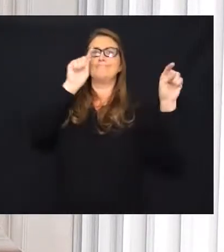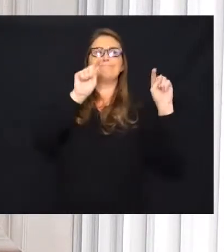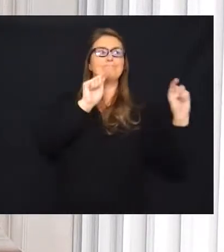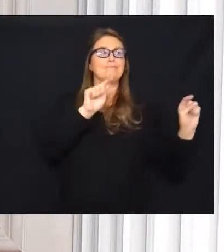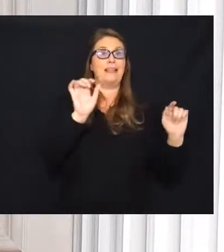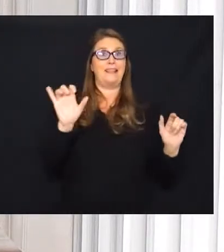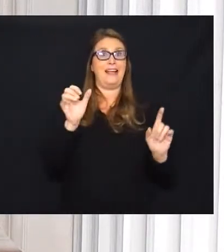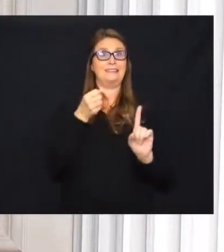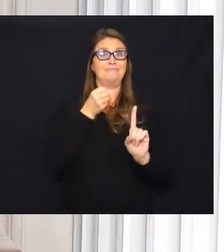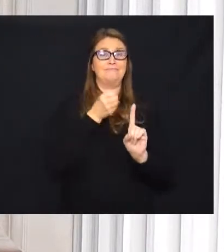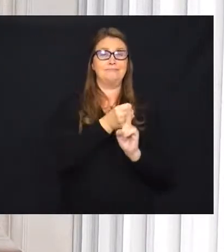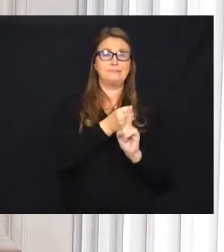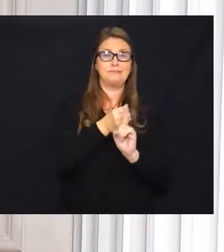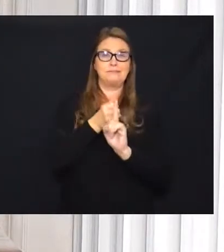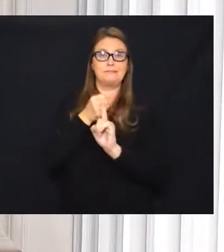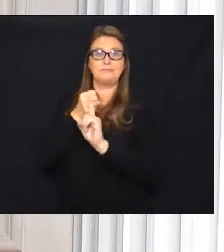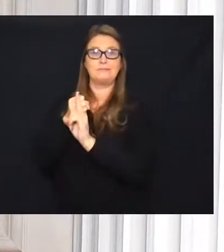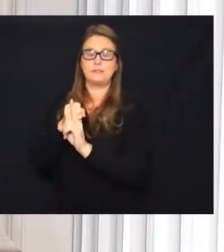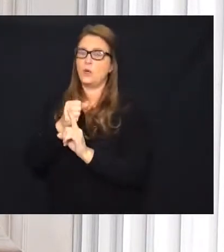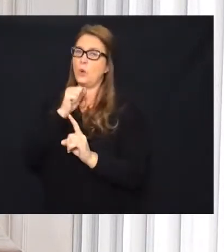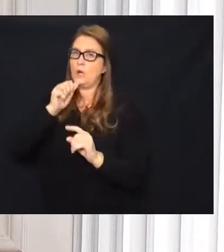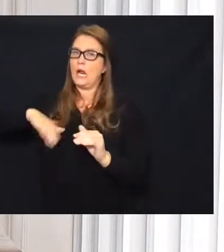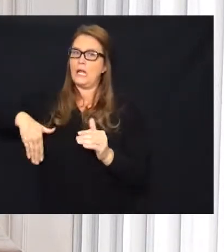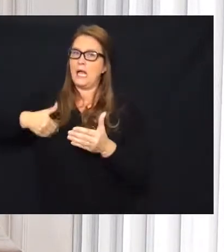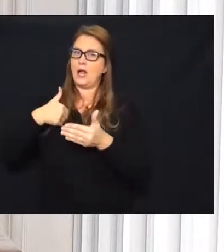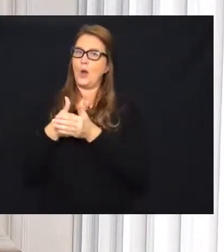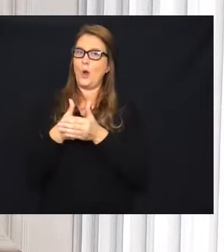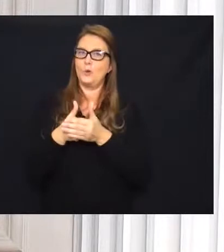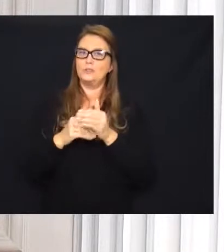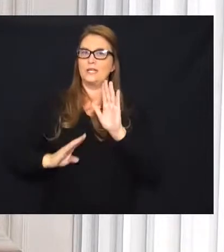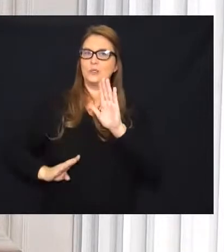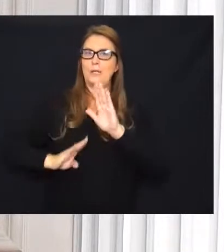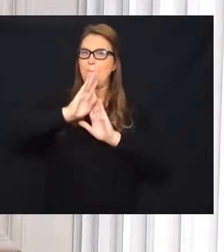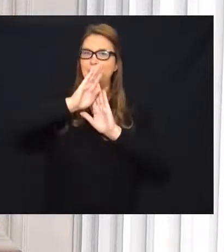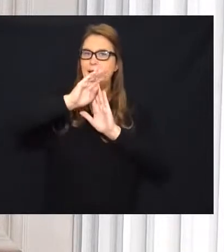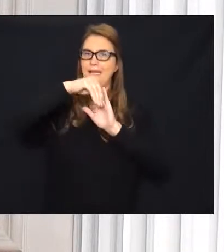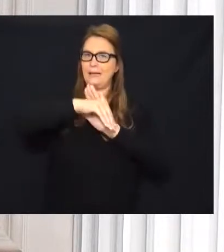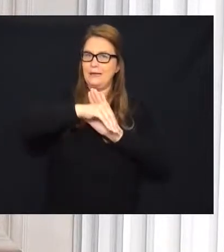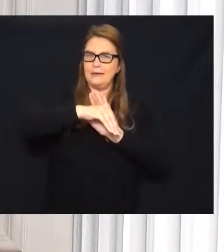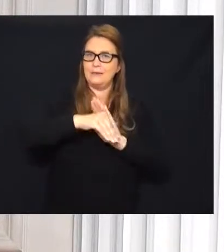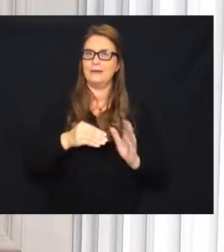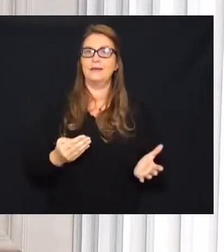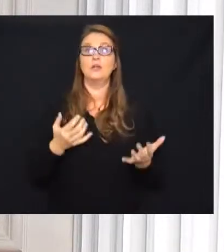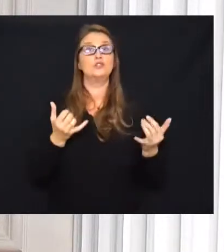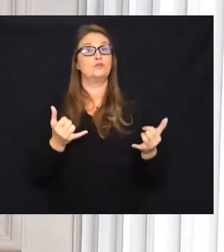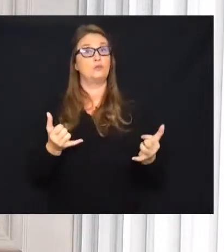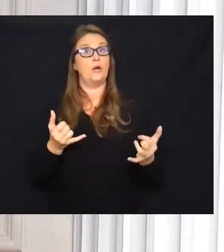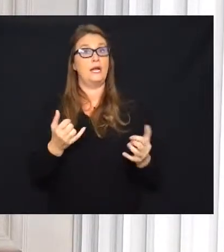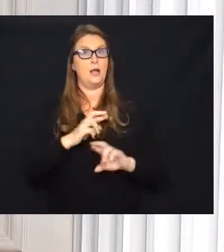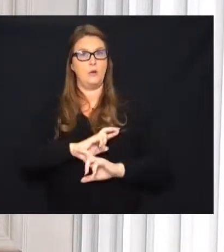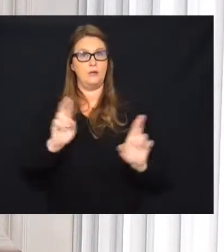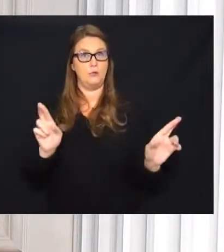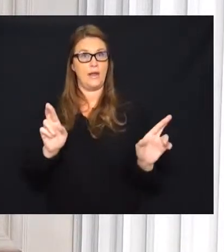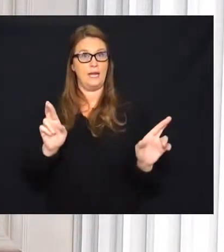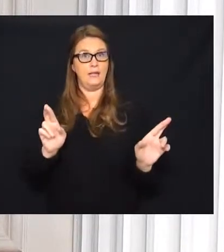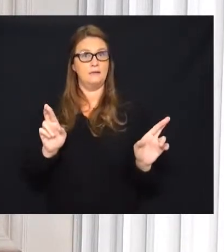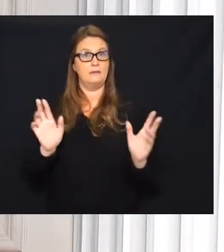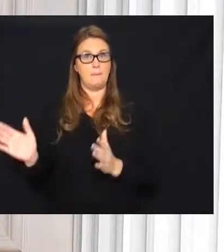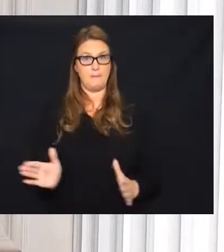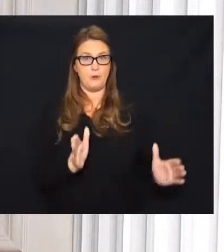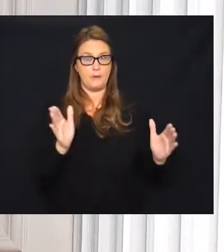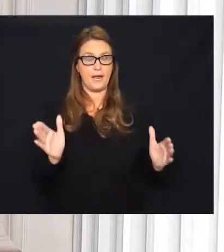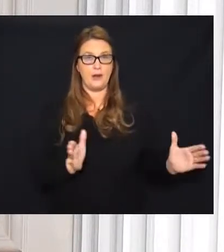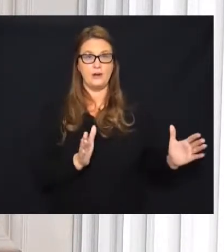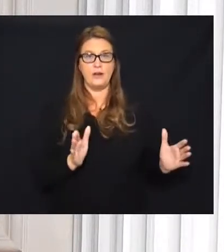come close to the peak of what we're going to see coming up. So it is the time now for us to really prepare and to get